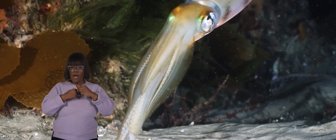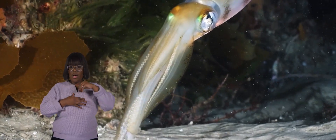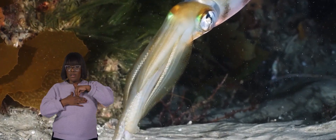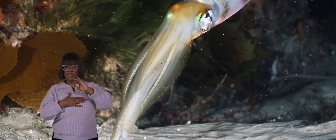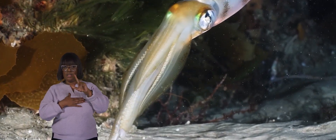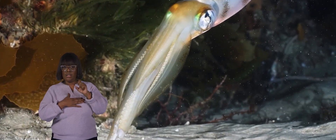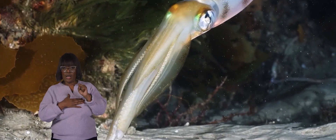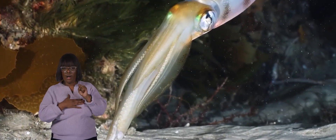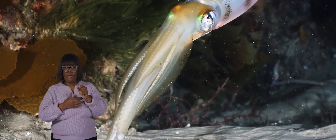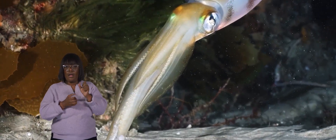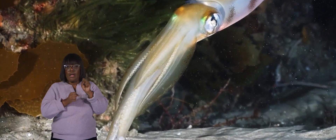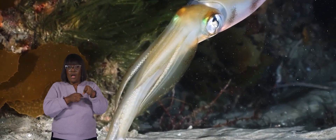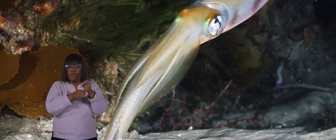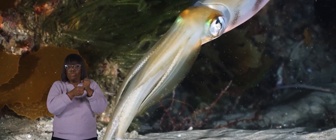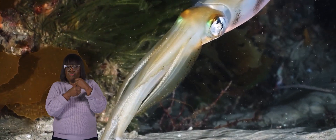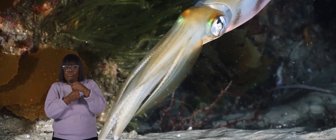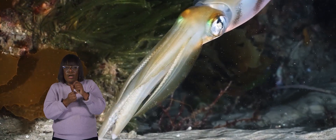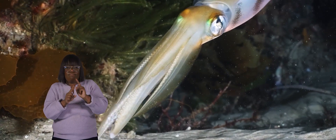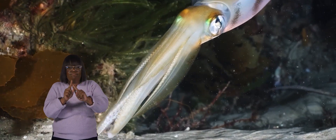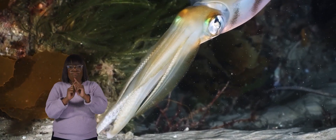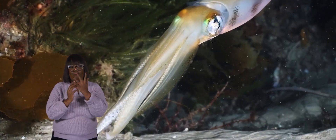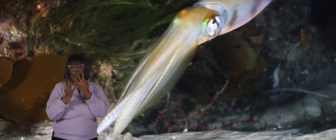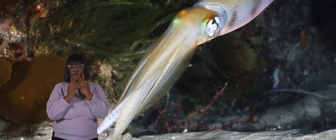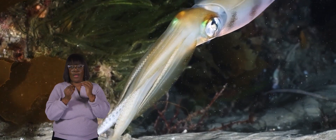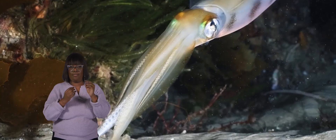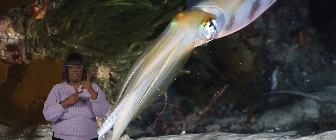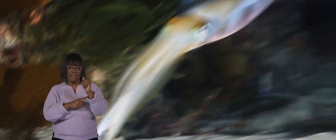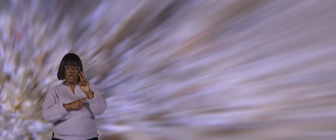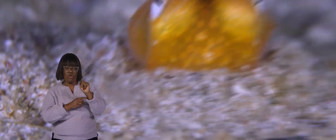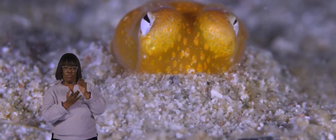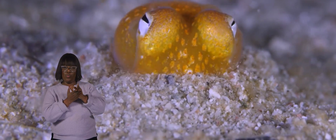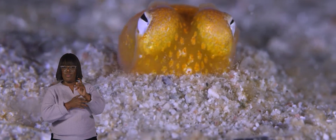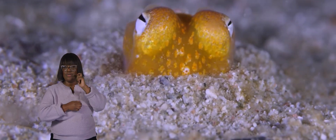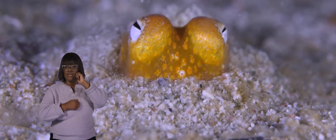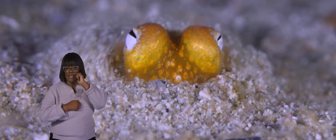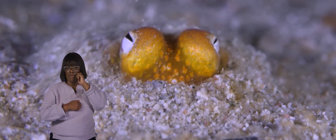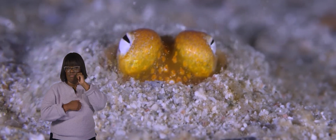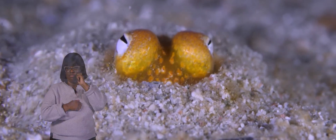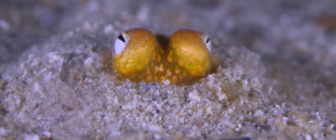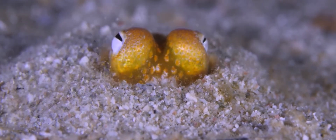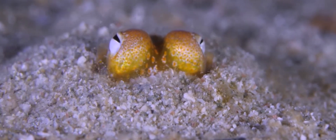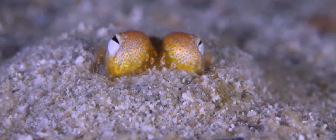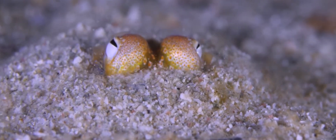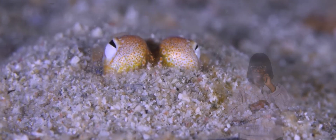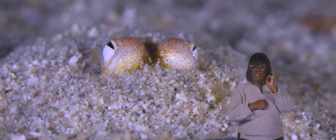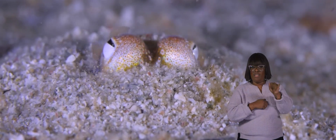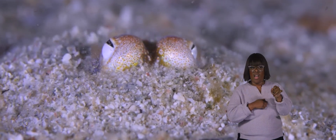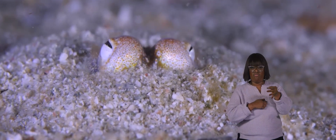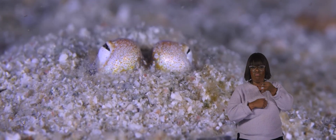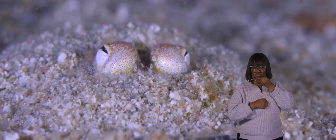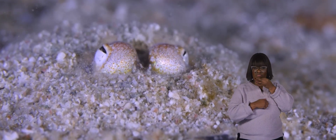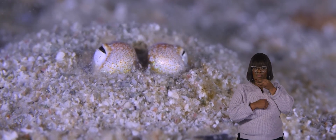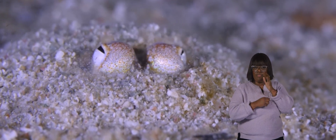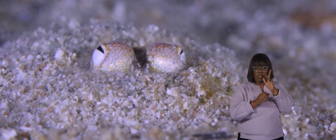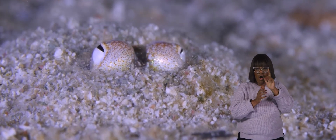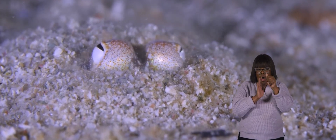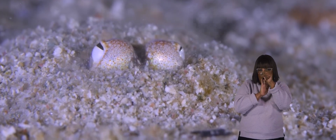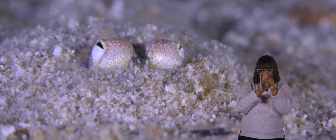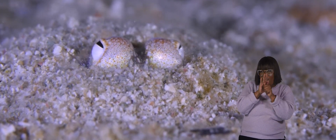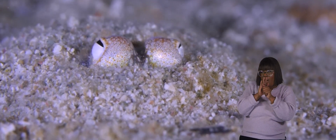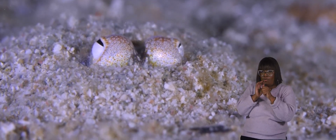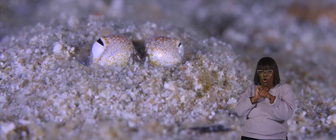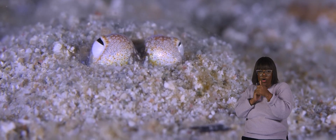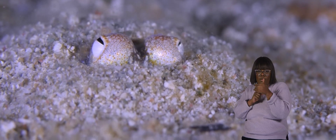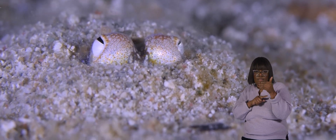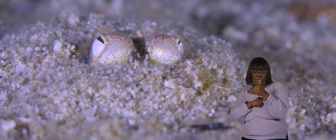cells, squid can create an assortment of colors and patterns on their skin. They use this talent to hide from bigger fish or sneak